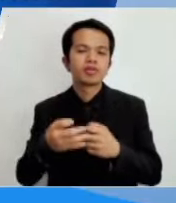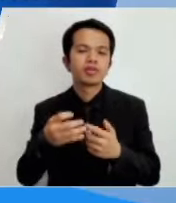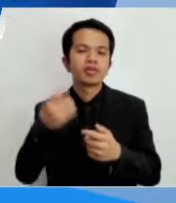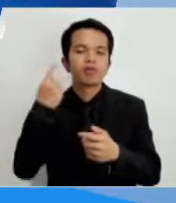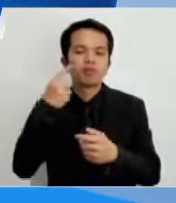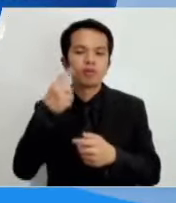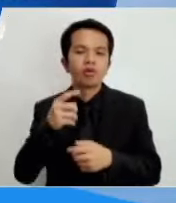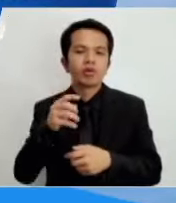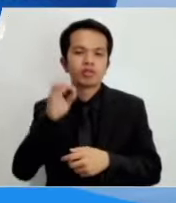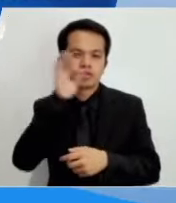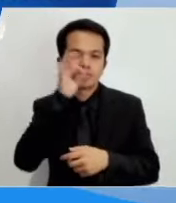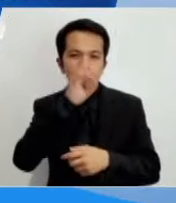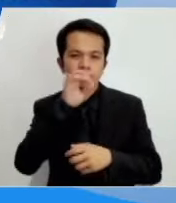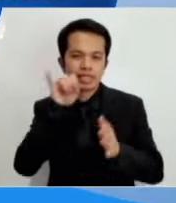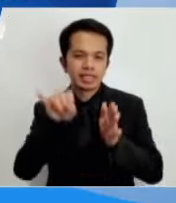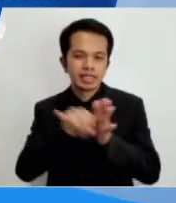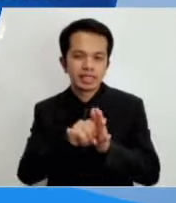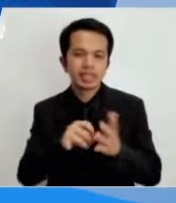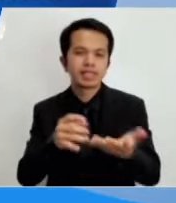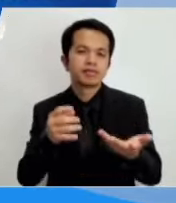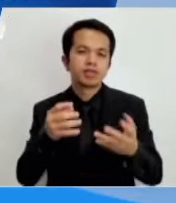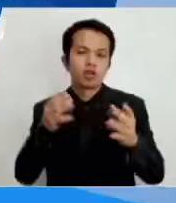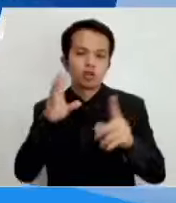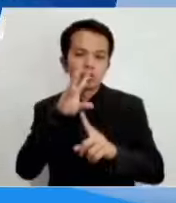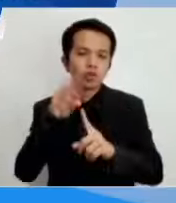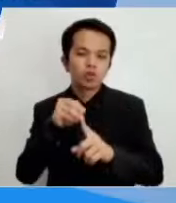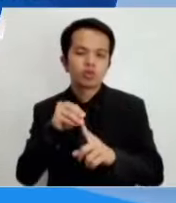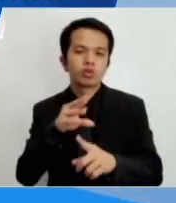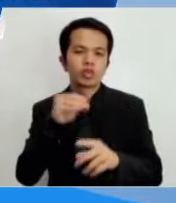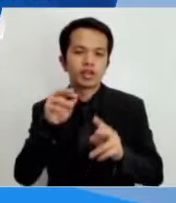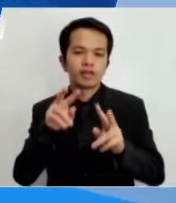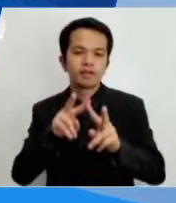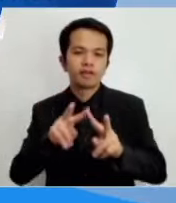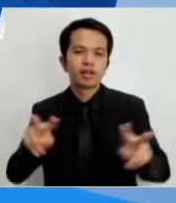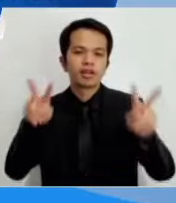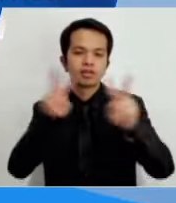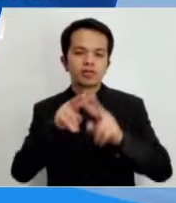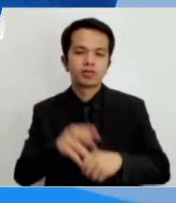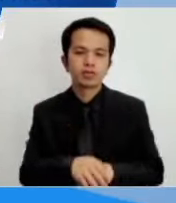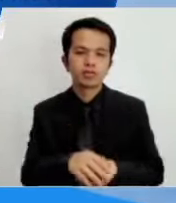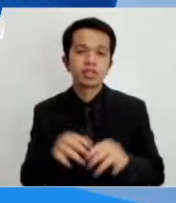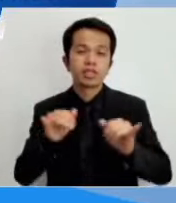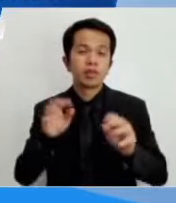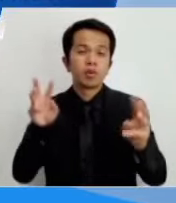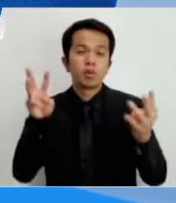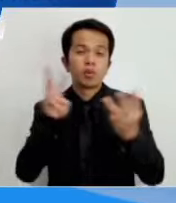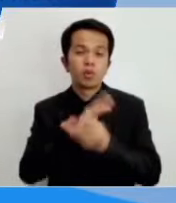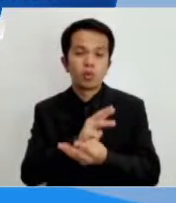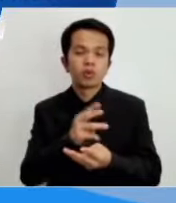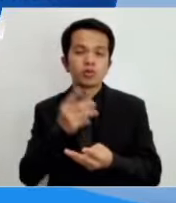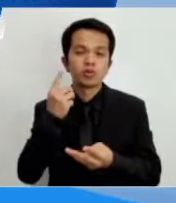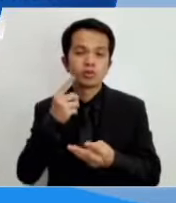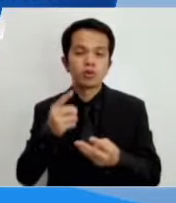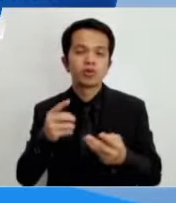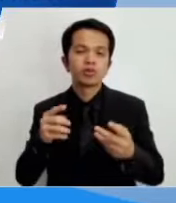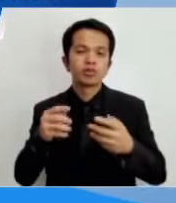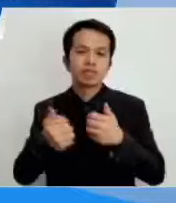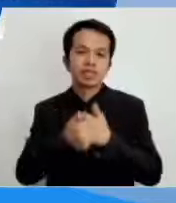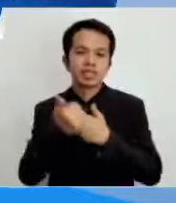identity, culture, and values to be taught, and worse, endanger national security.